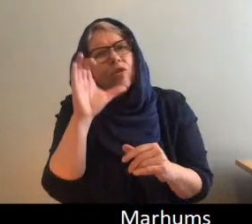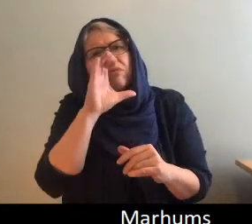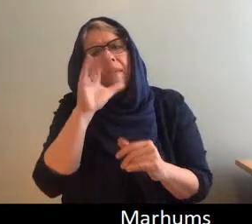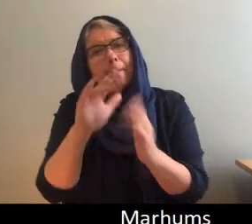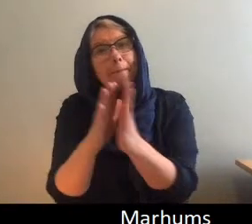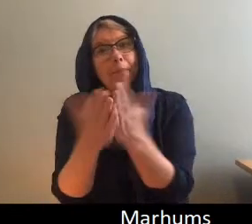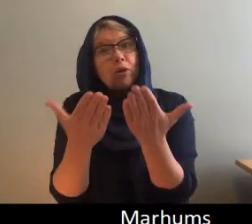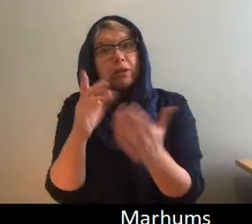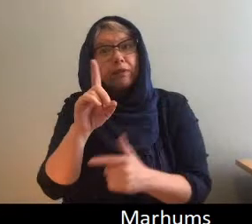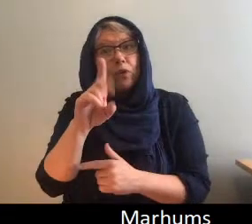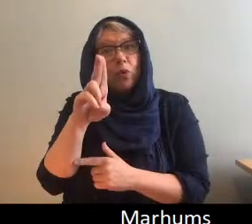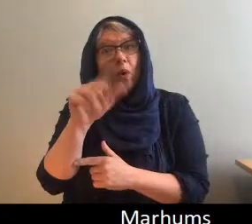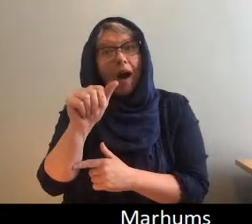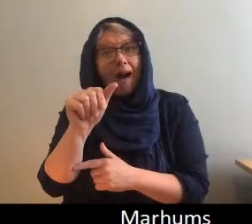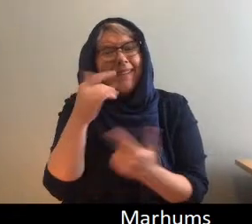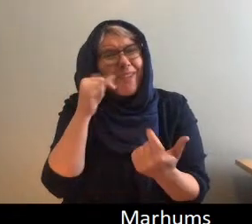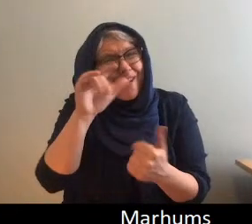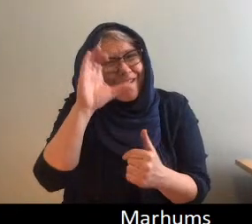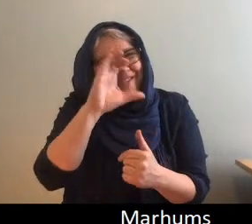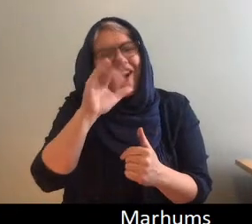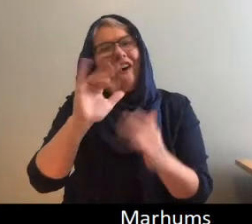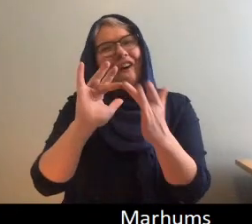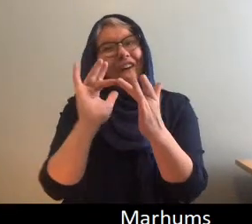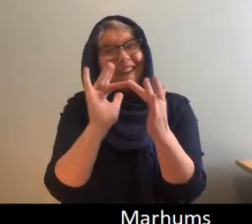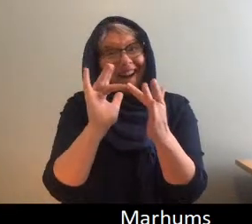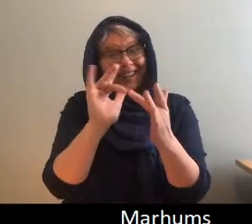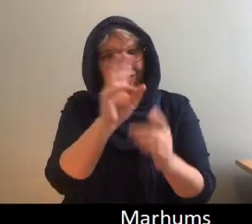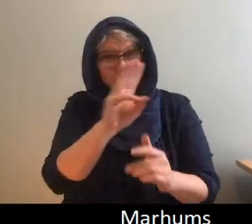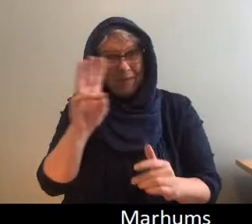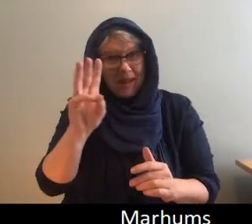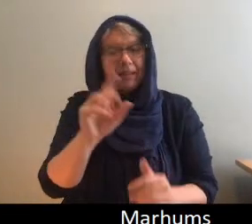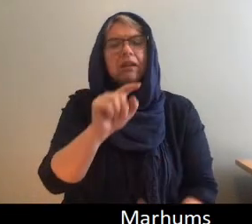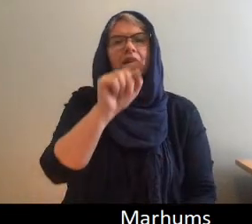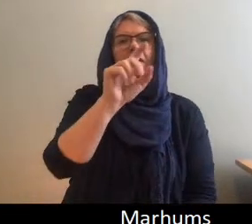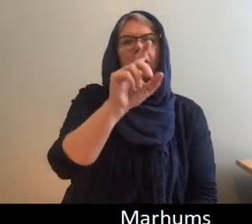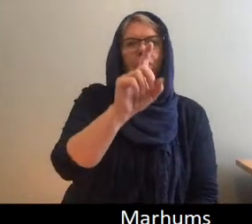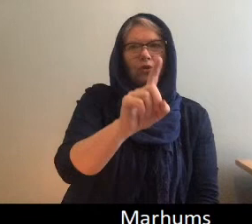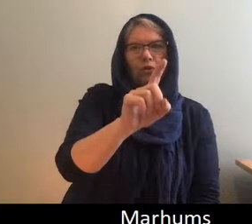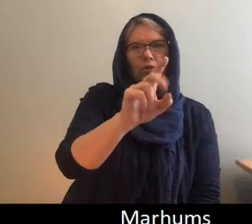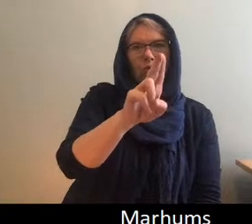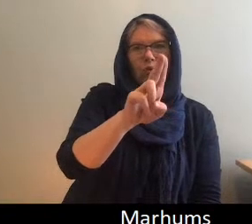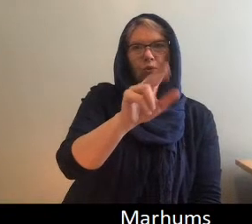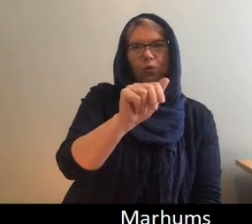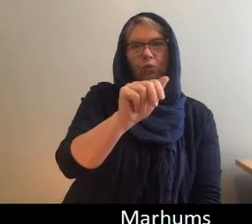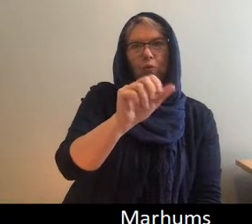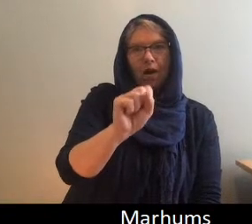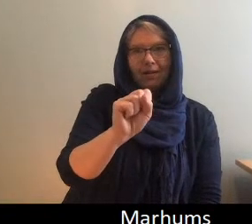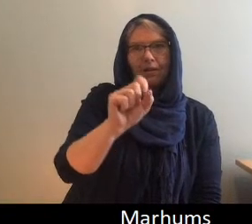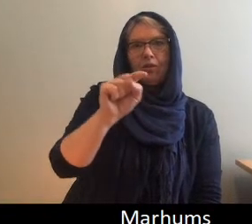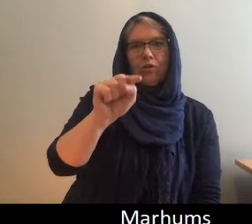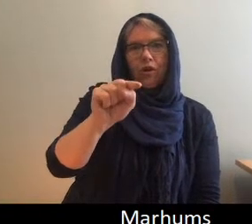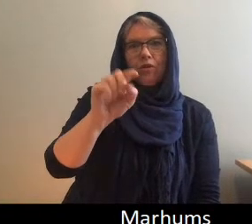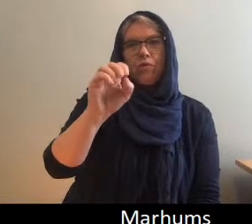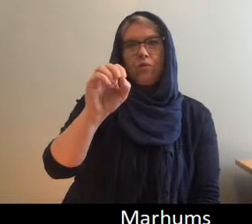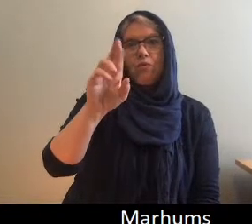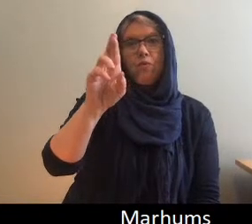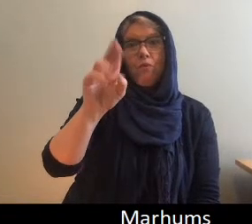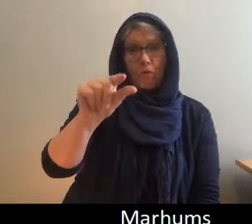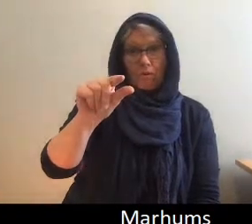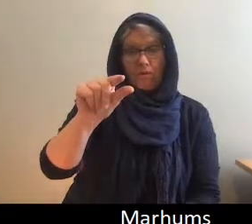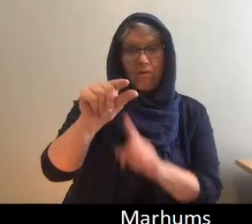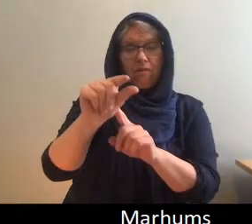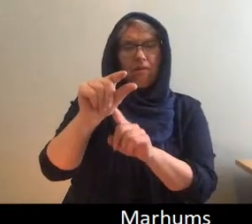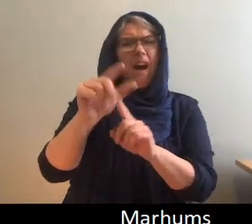various daily duas. It's all available, and you know, may Allah reward the those who have made this available to the believers. A very,